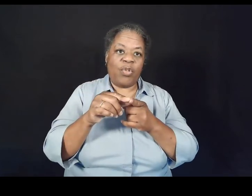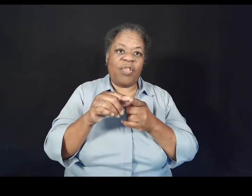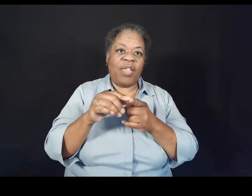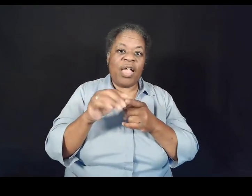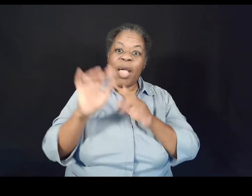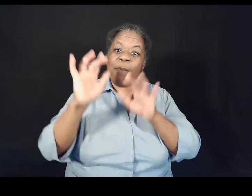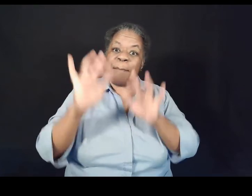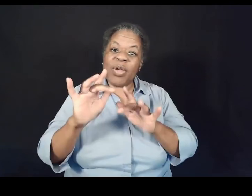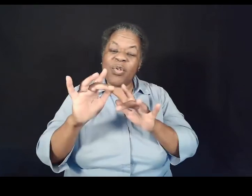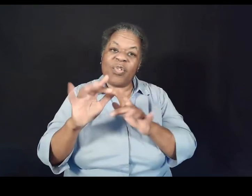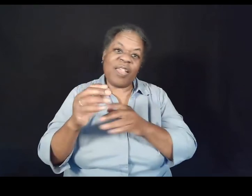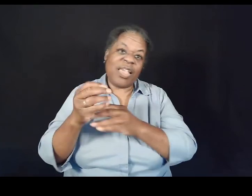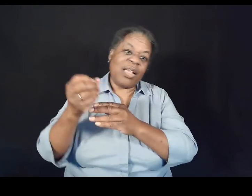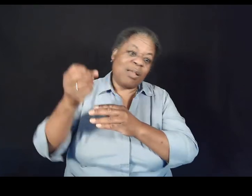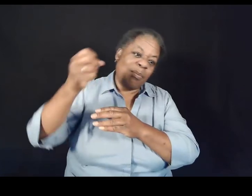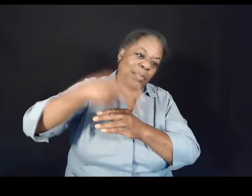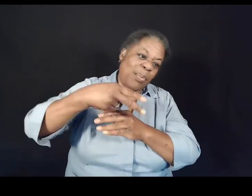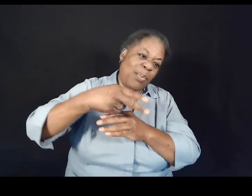judgment.